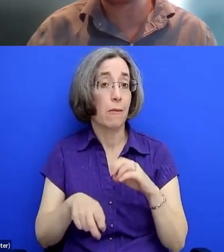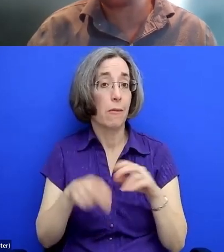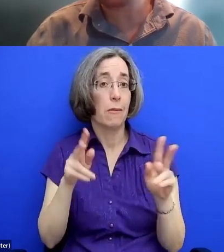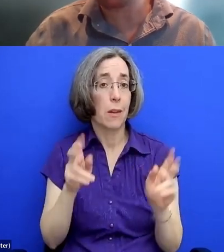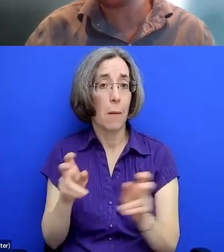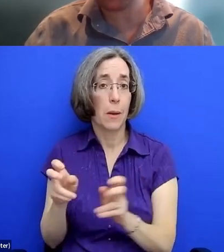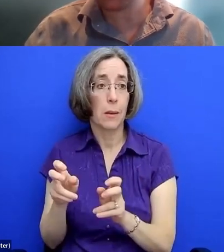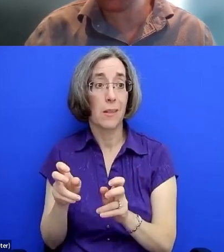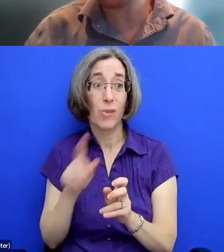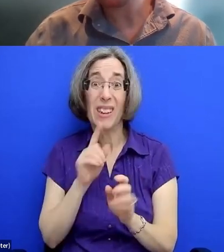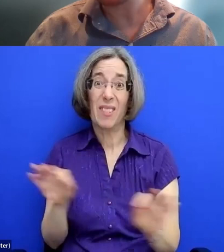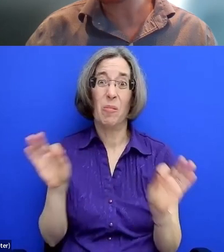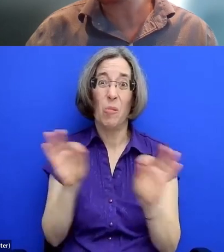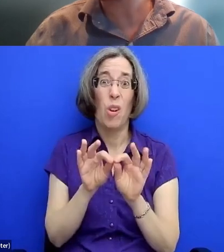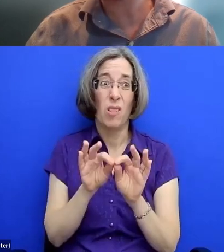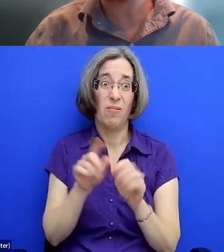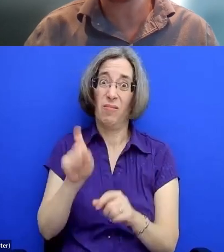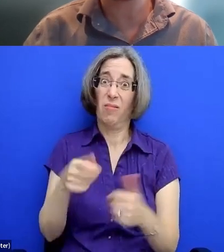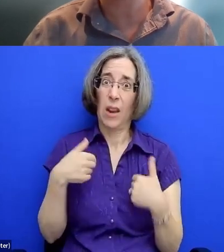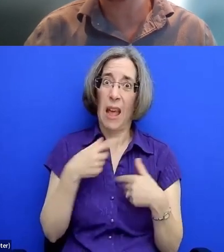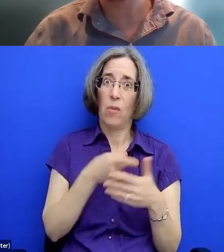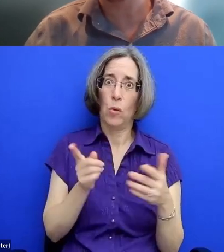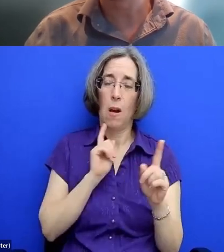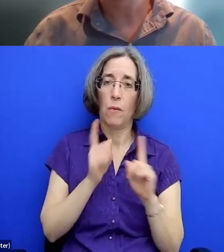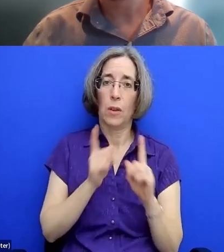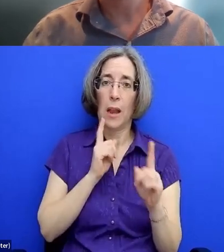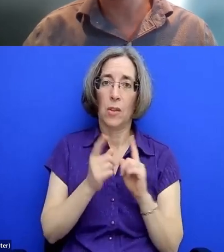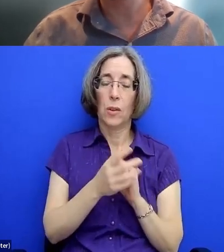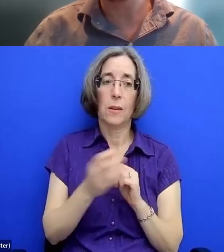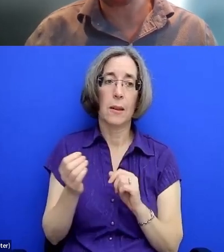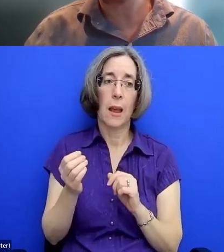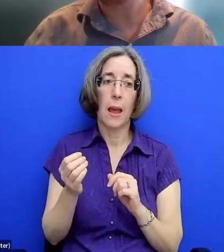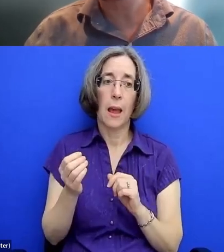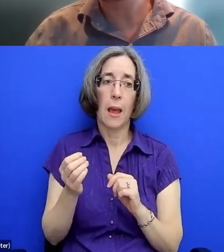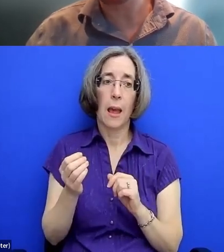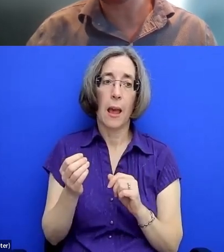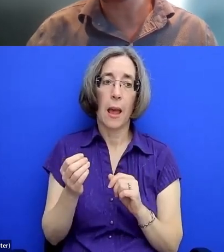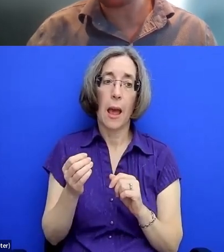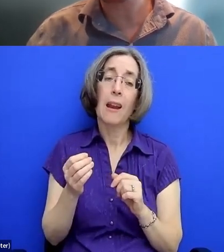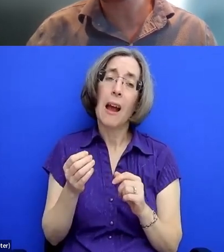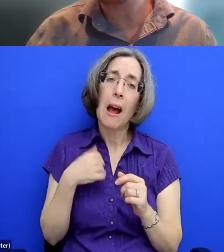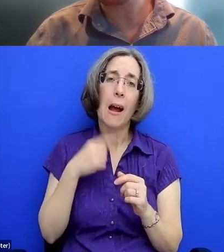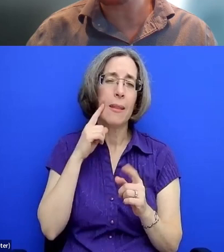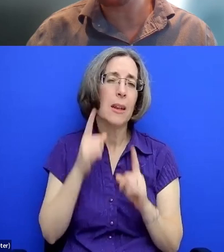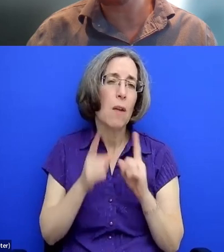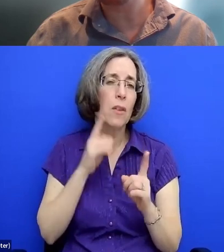necessary and needed conversations. And I think these conversations will evolve